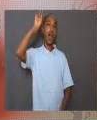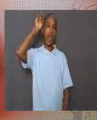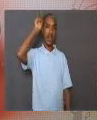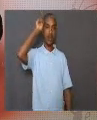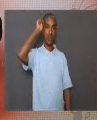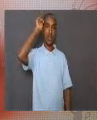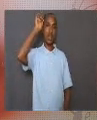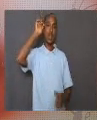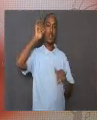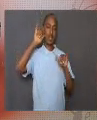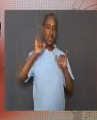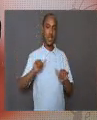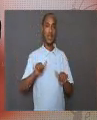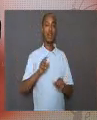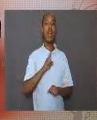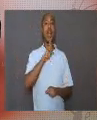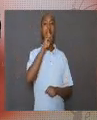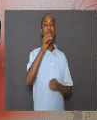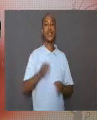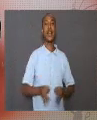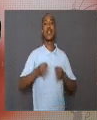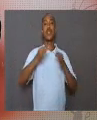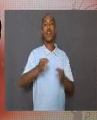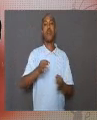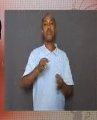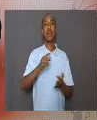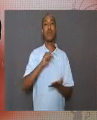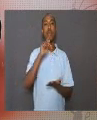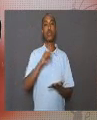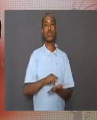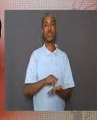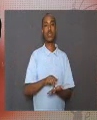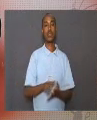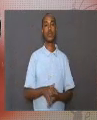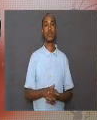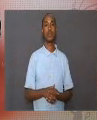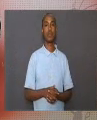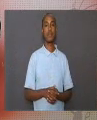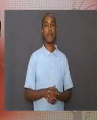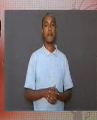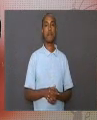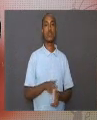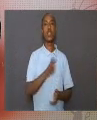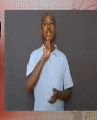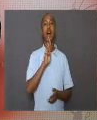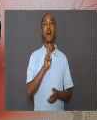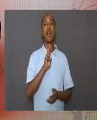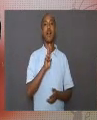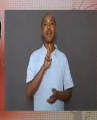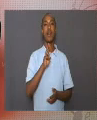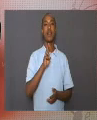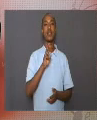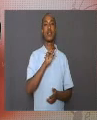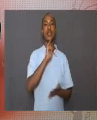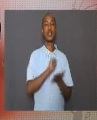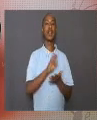it still relies on the transfer of protons. Since there are acids that